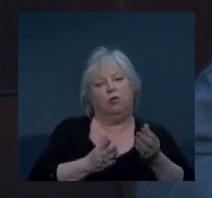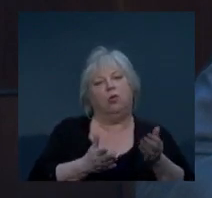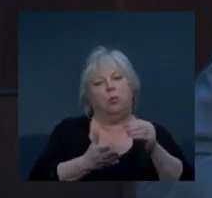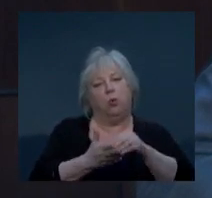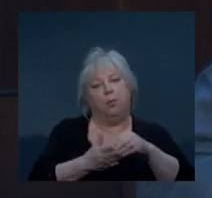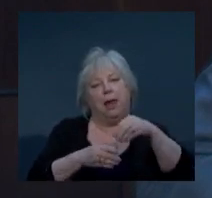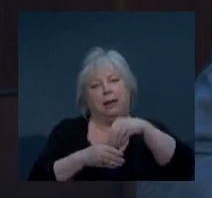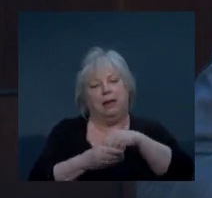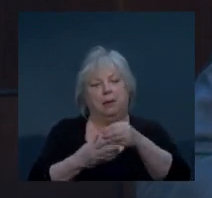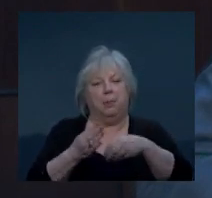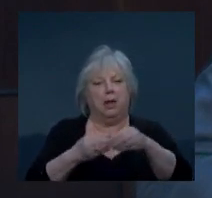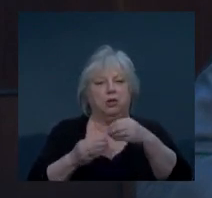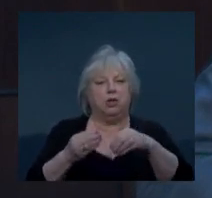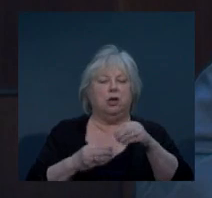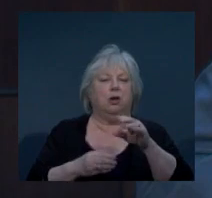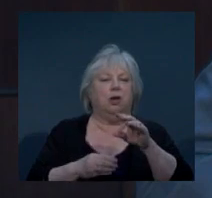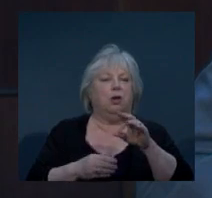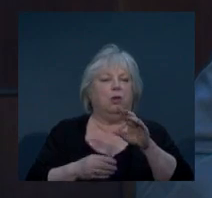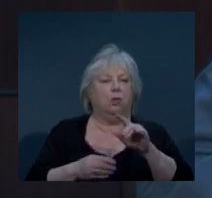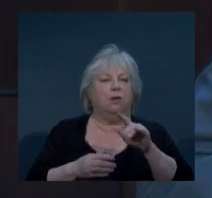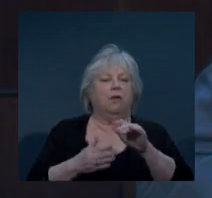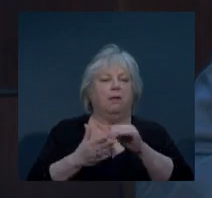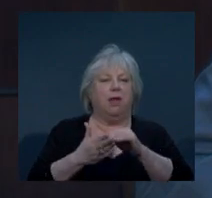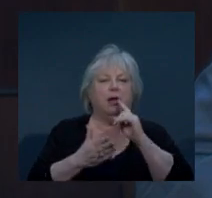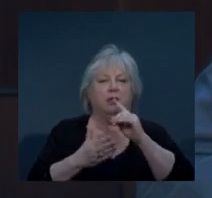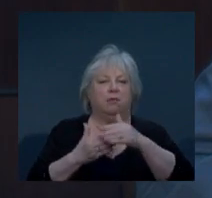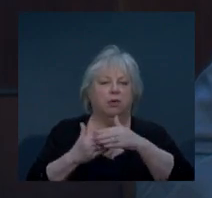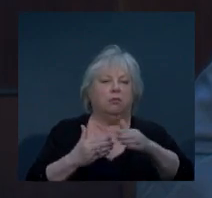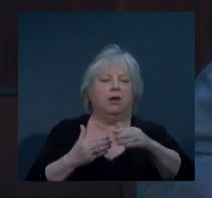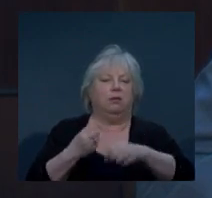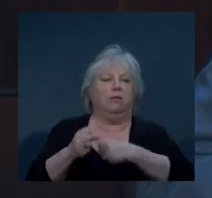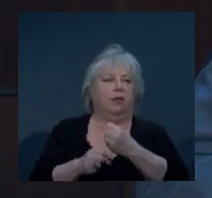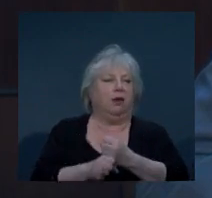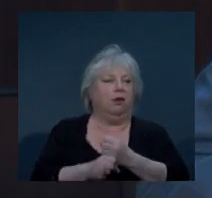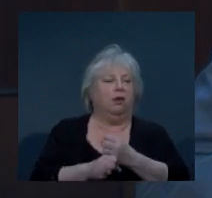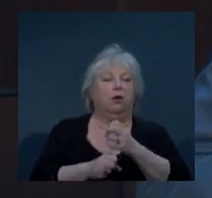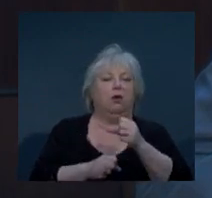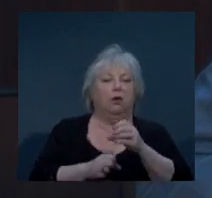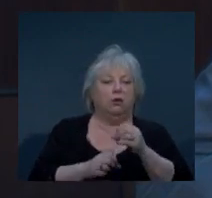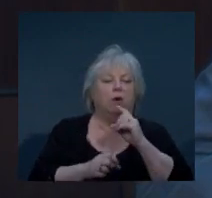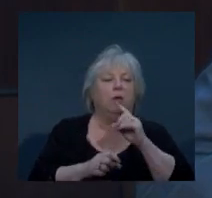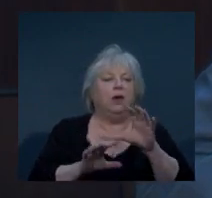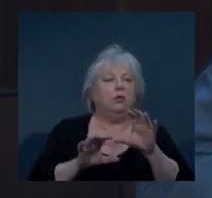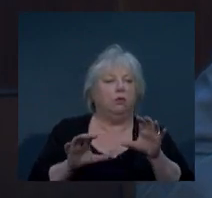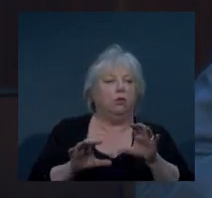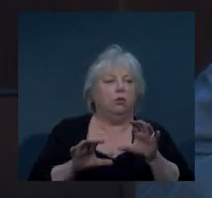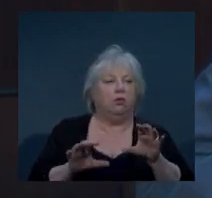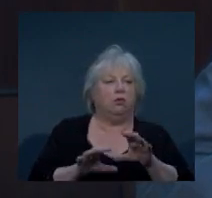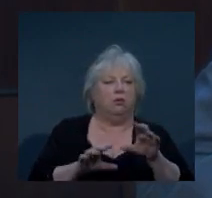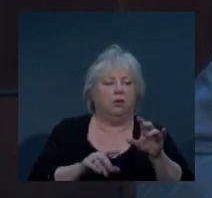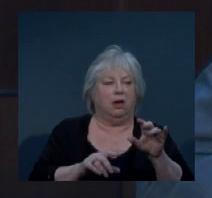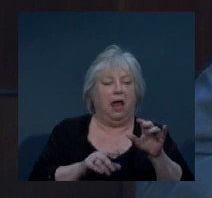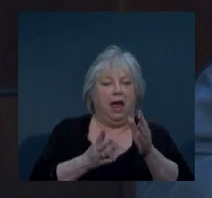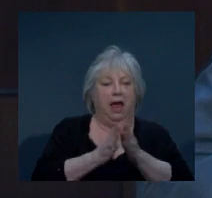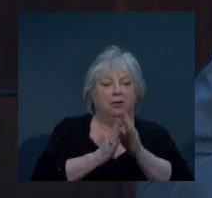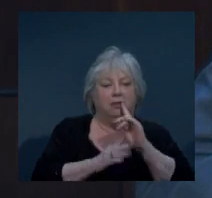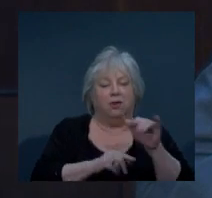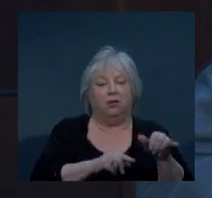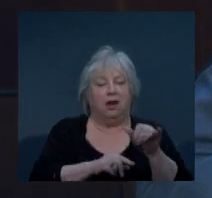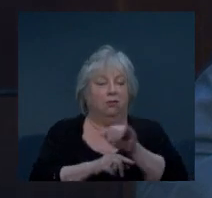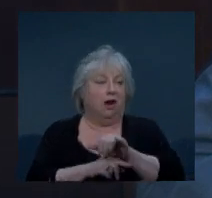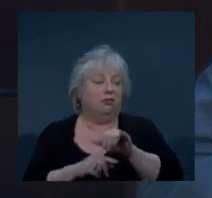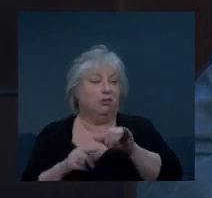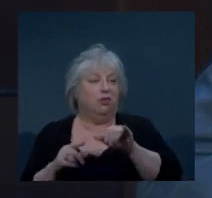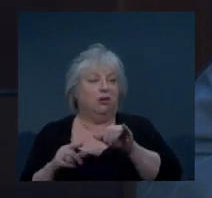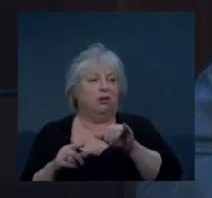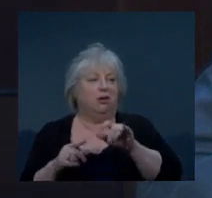years, it now becomes $25,000. So in effect, he's asking to do the same thing that Director Richardson done, except for the difference is instead of the entirety